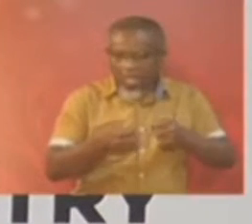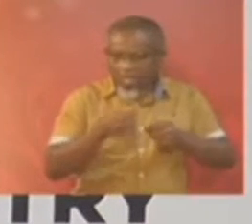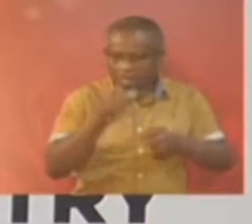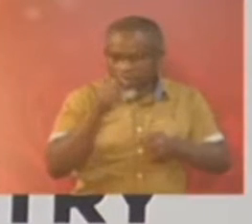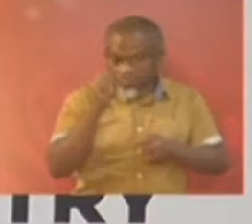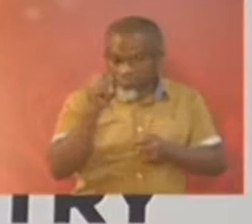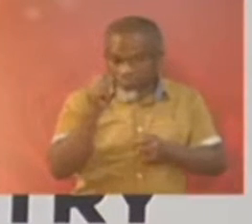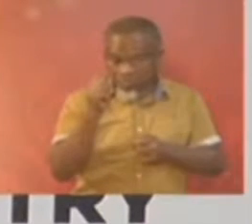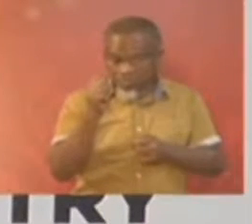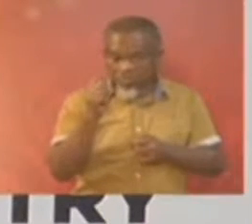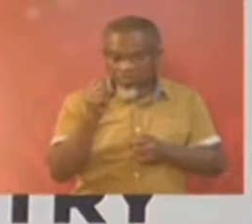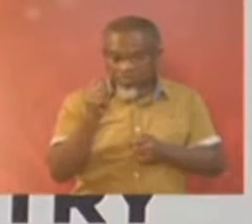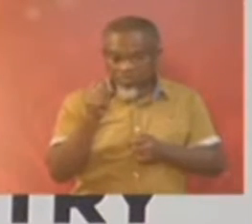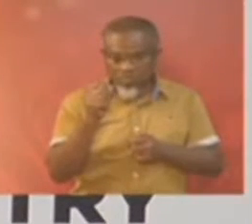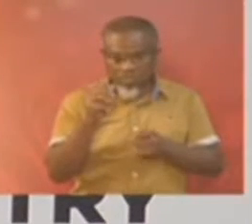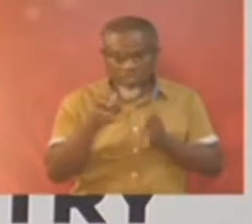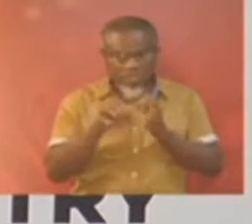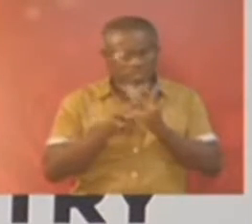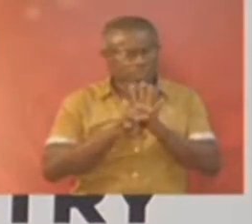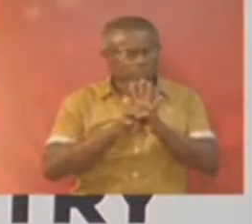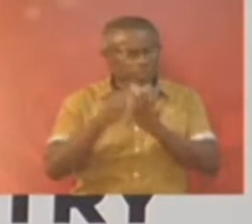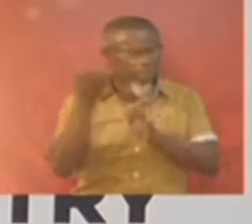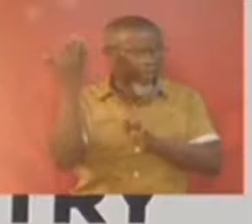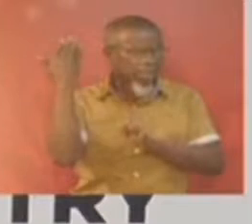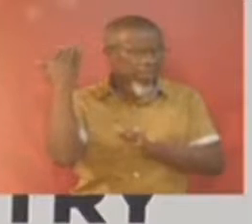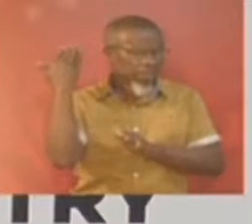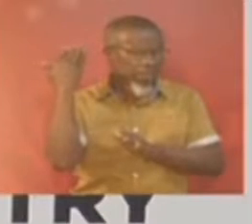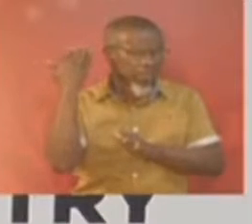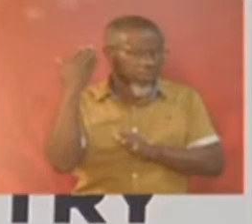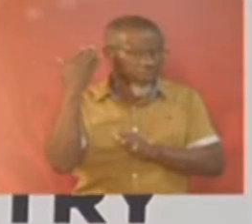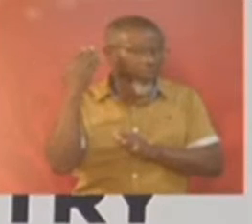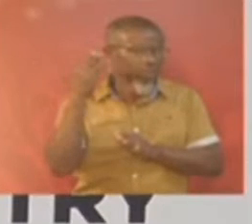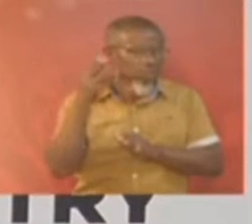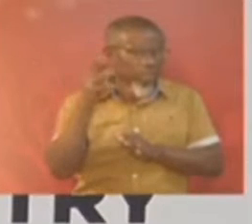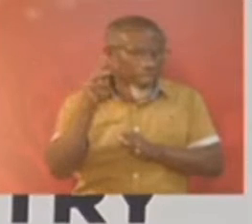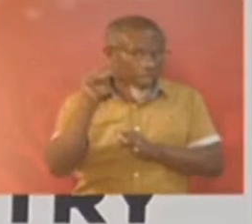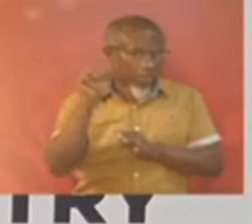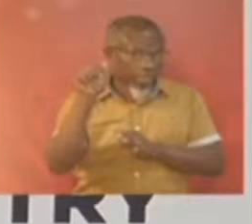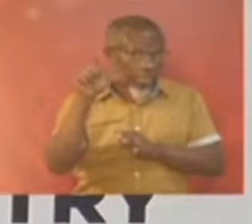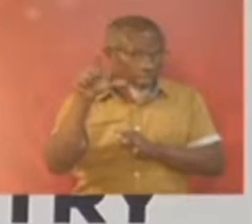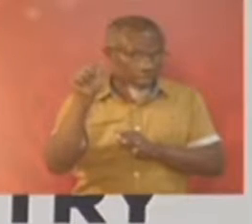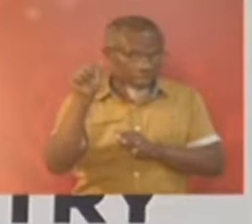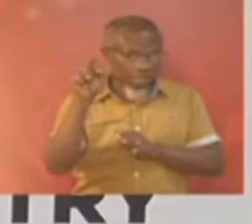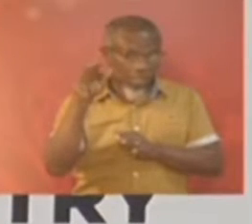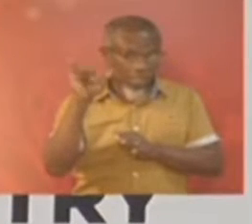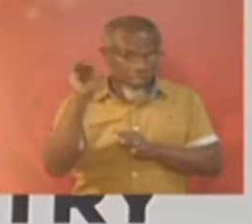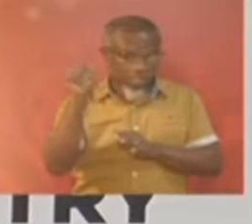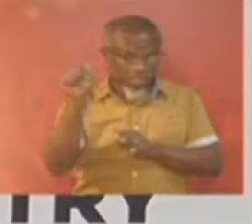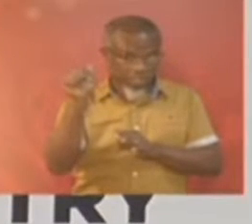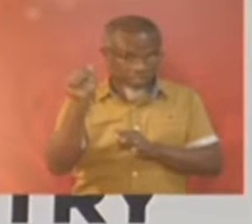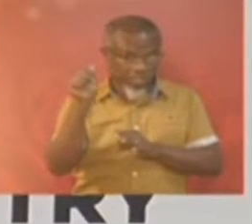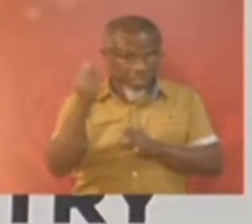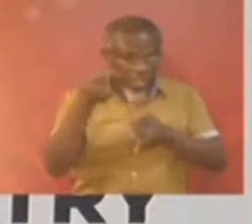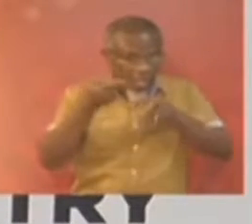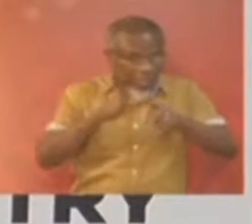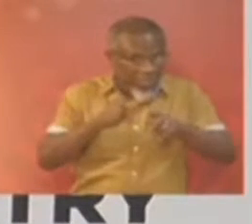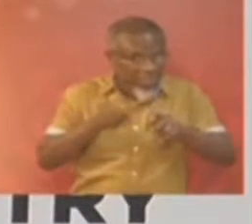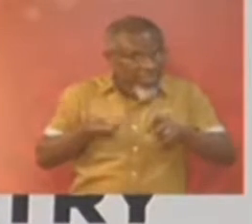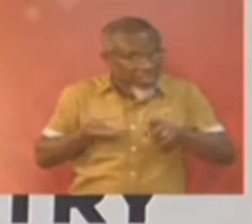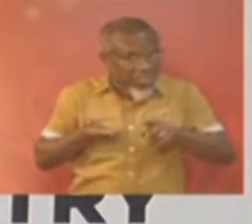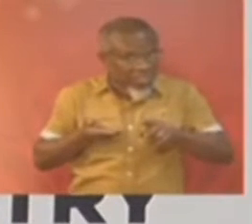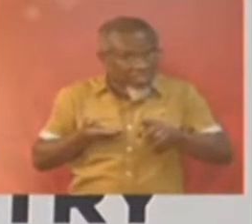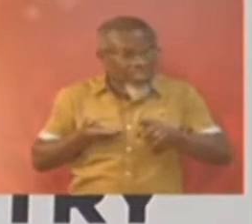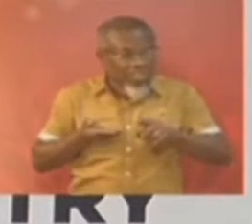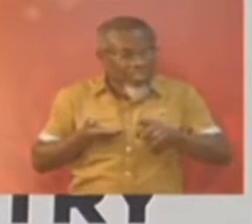Tobago. What we had seen maybe about 6 or 7 years ago is that predominantly the cases of malaria that we were importing into Trinidad